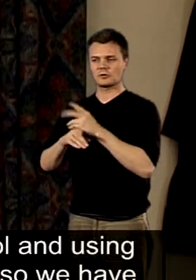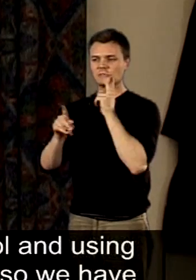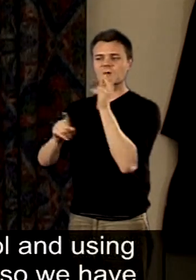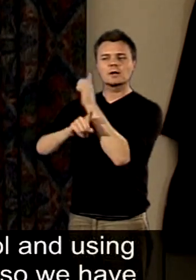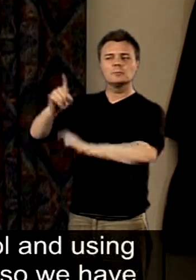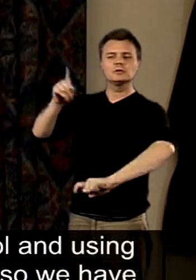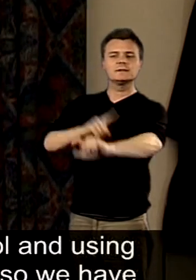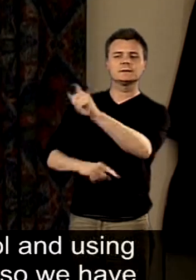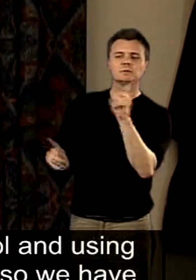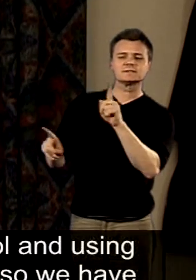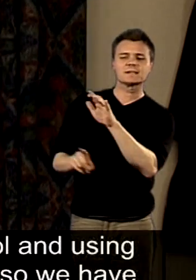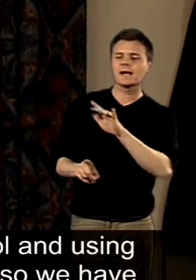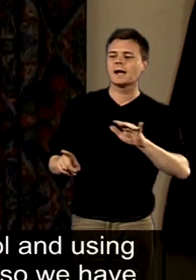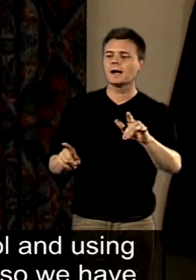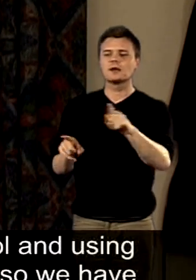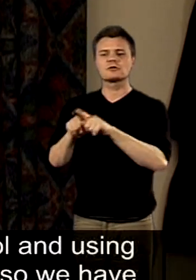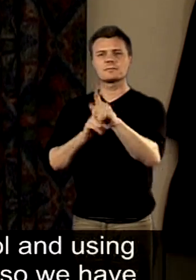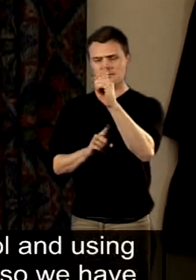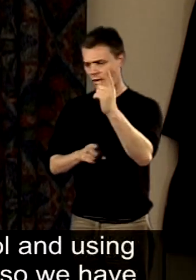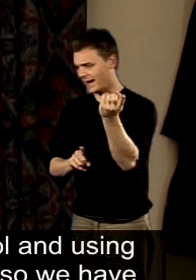out there and getting people into school